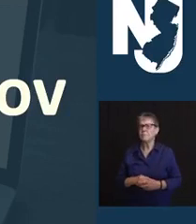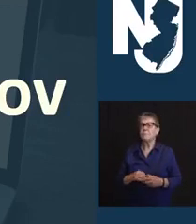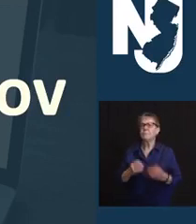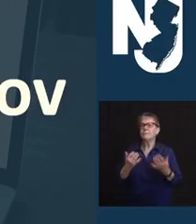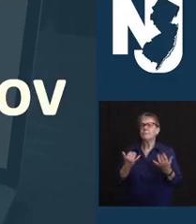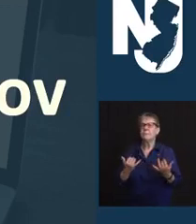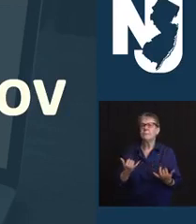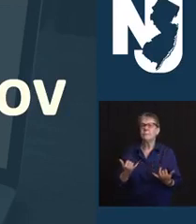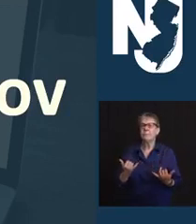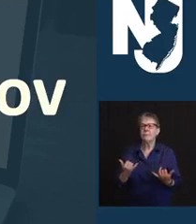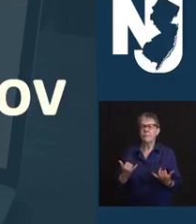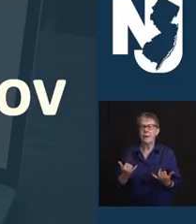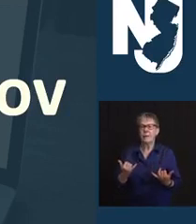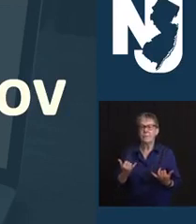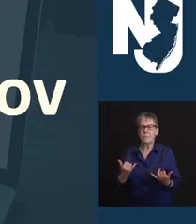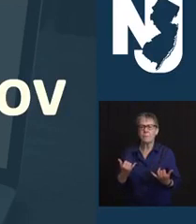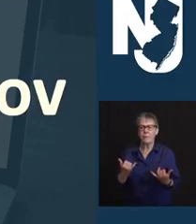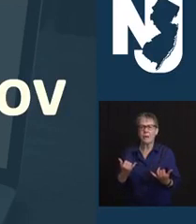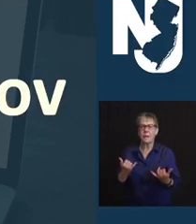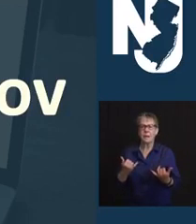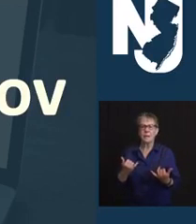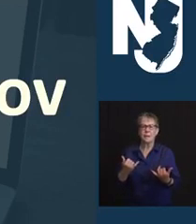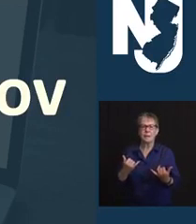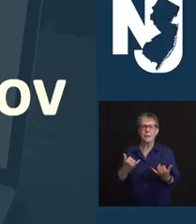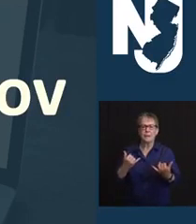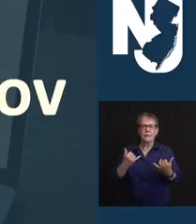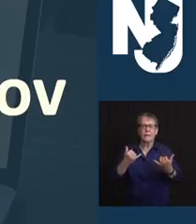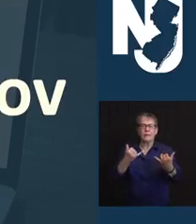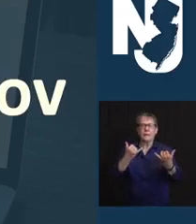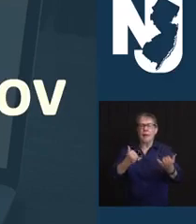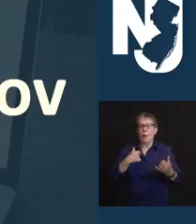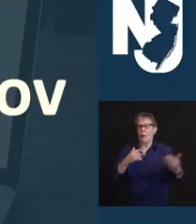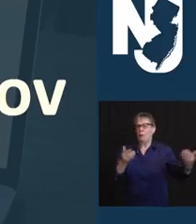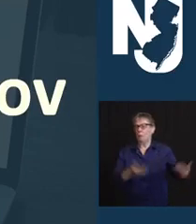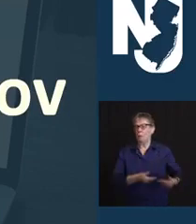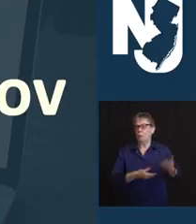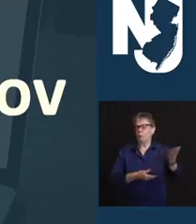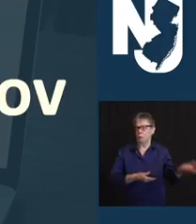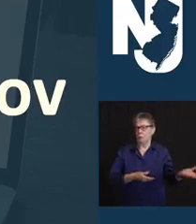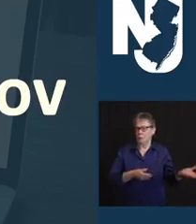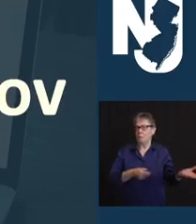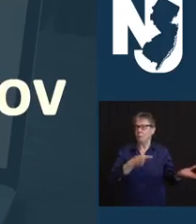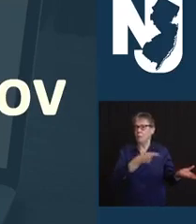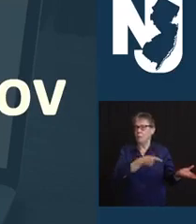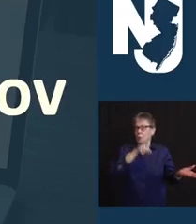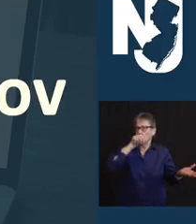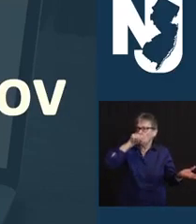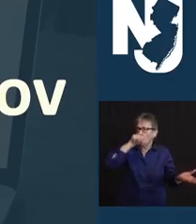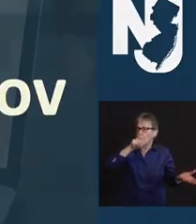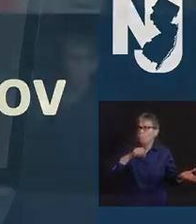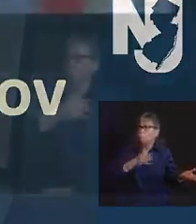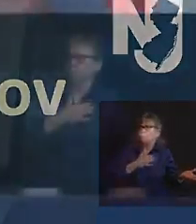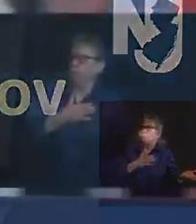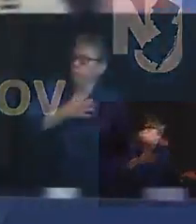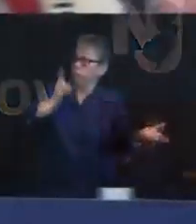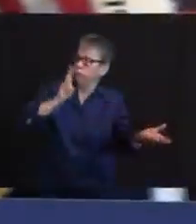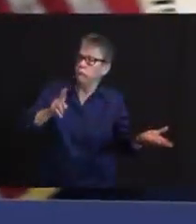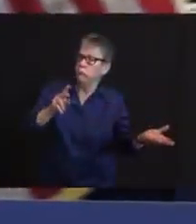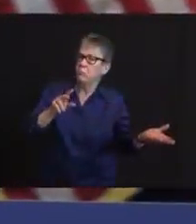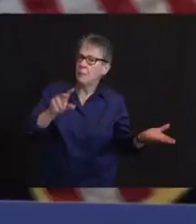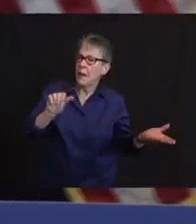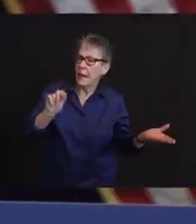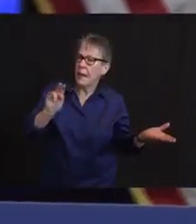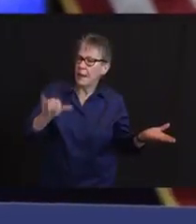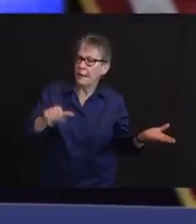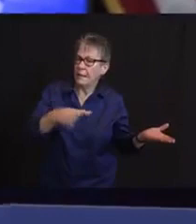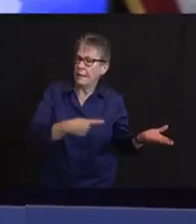who needs no introduction. Please help me welcome the Commissioner of the Department of Health, Judy Persichelli. Thank you, Governor, and good